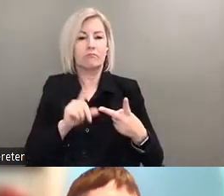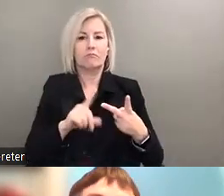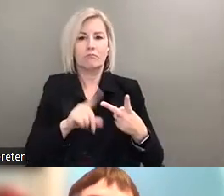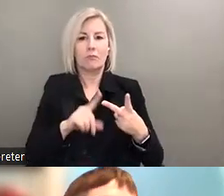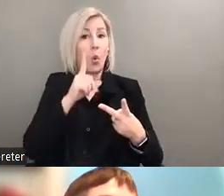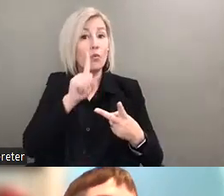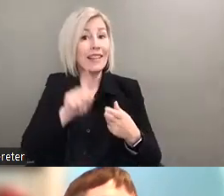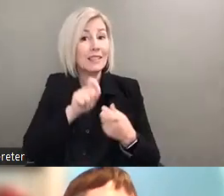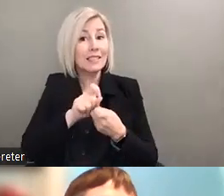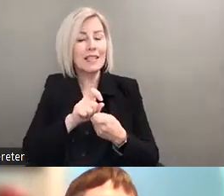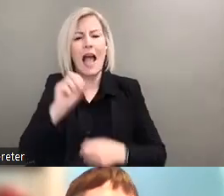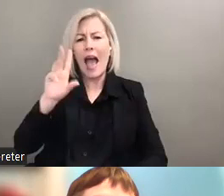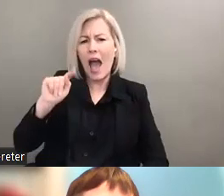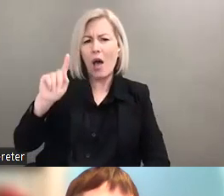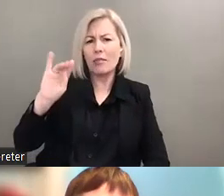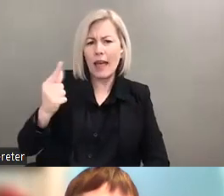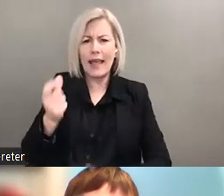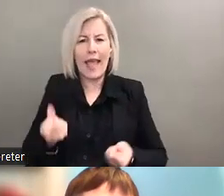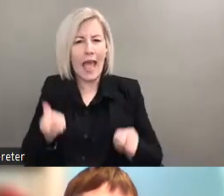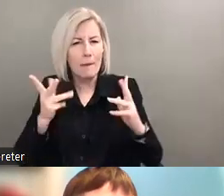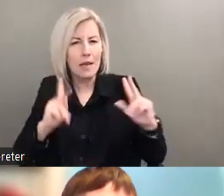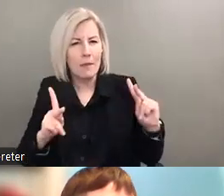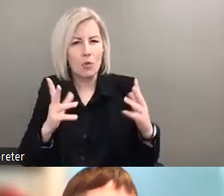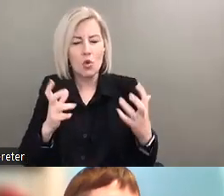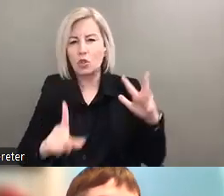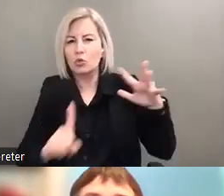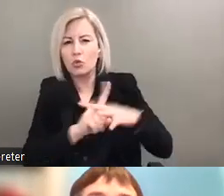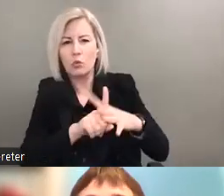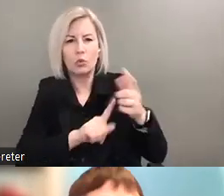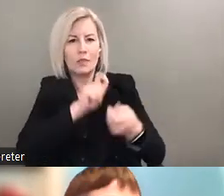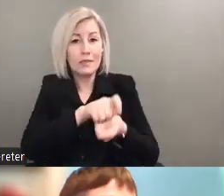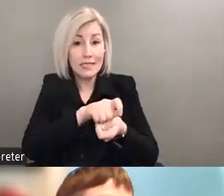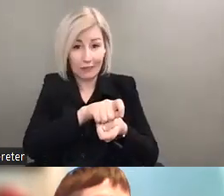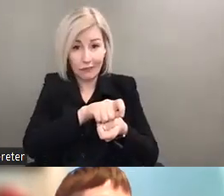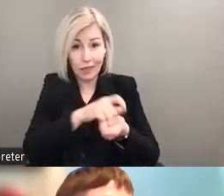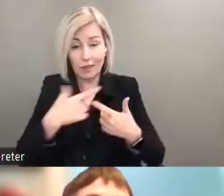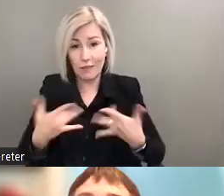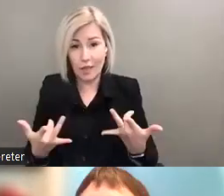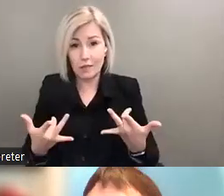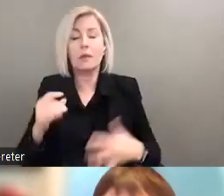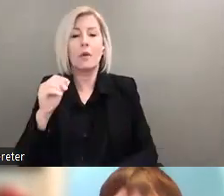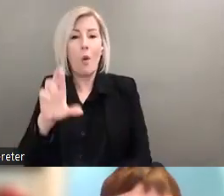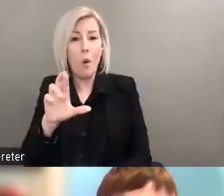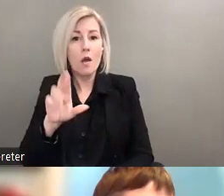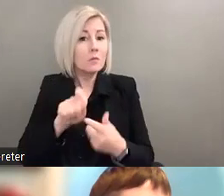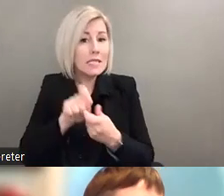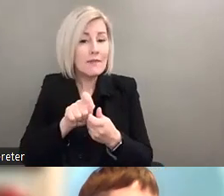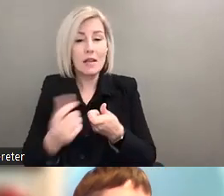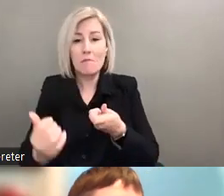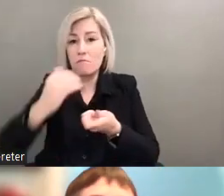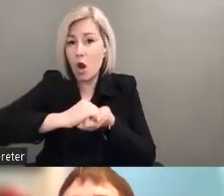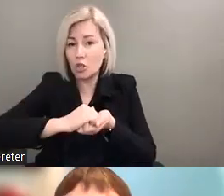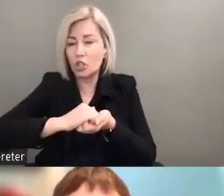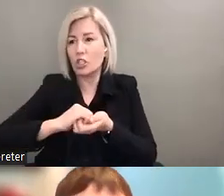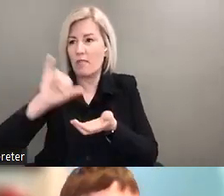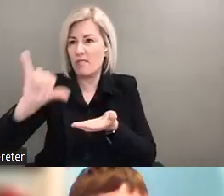like outlining how many folks you want to turn up to a specific event, or a specific partnership that you want